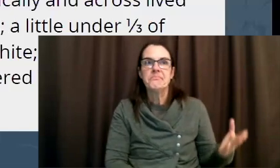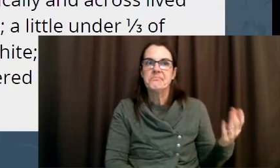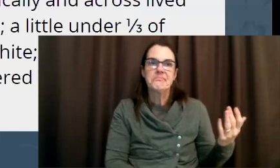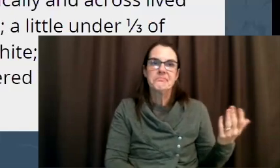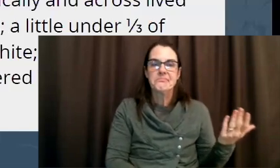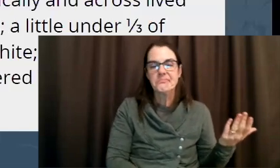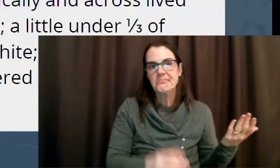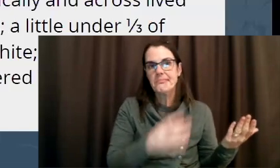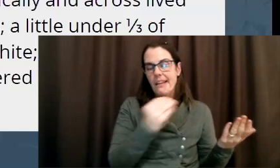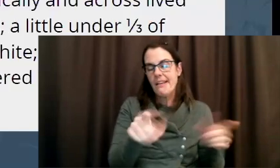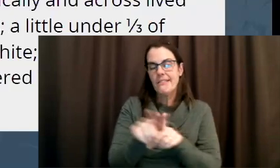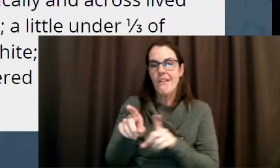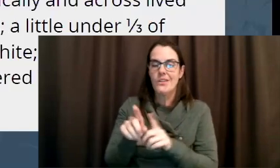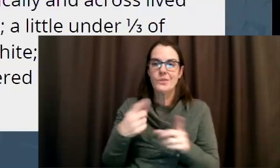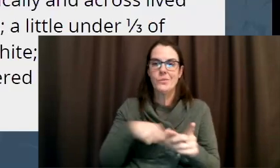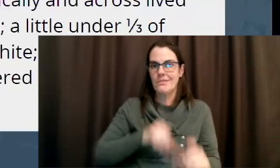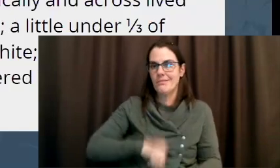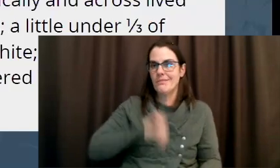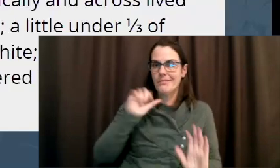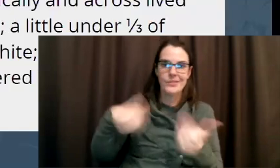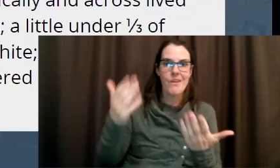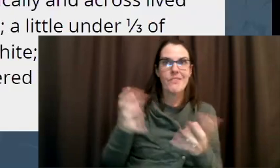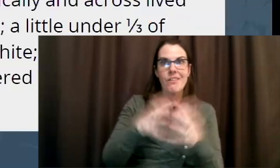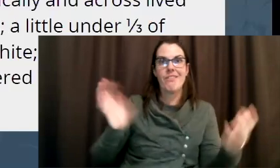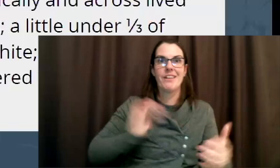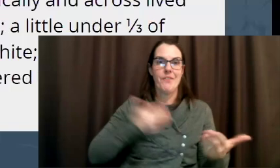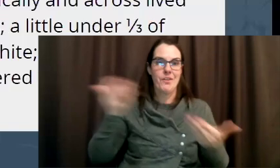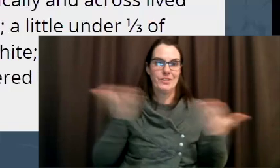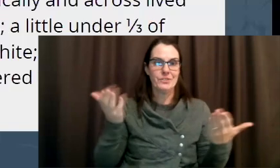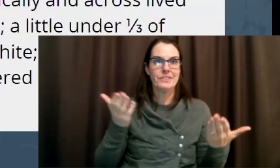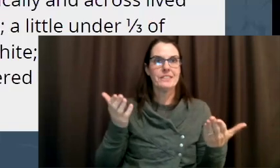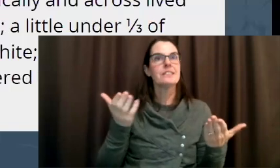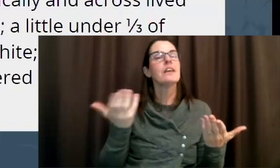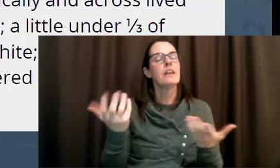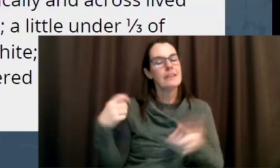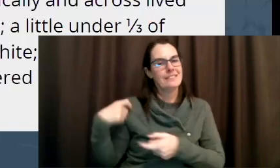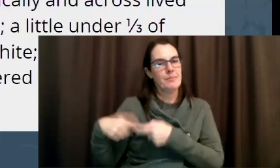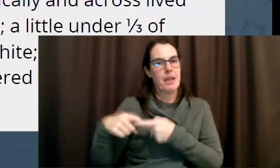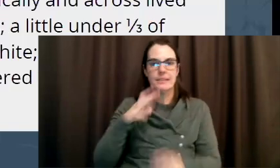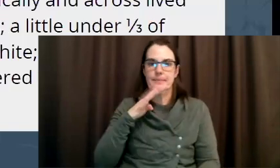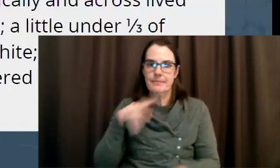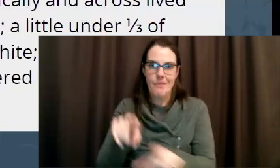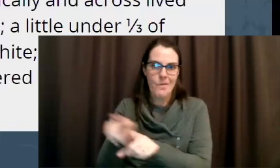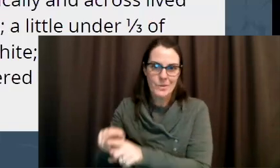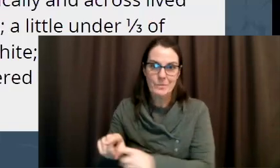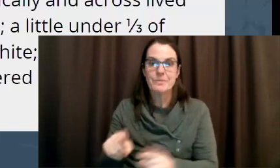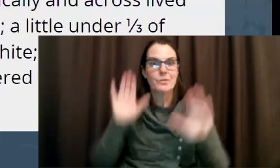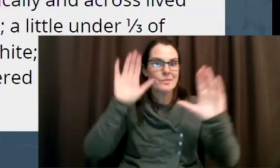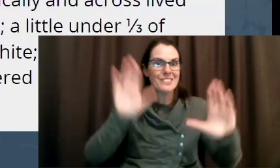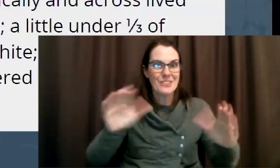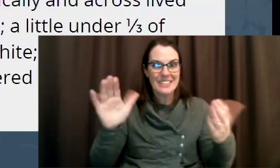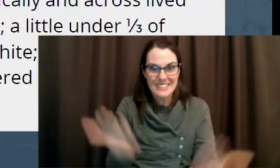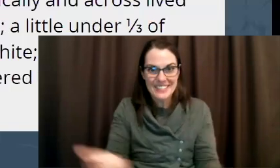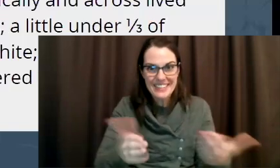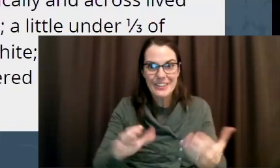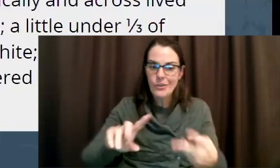we are proud to offer a lot of our services in Spanish as well. So it's great to be here for session number